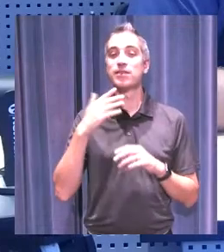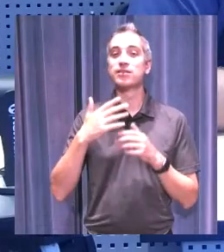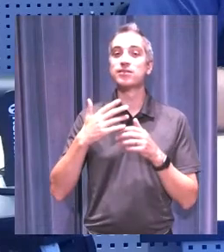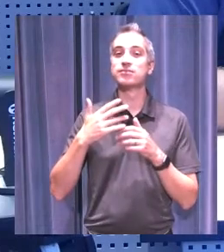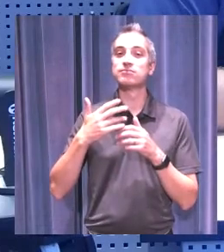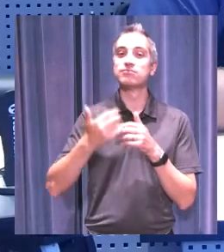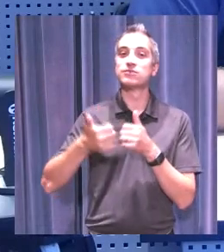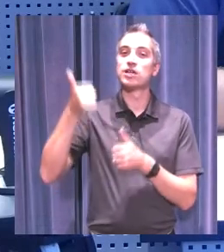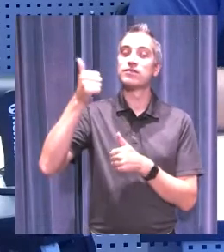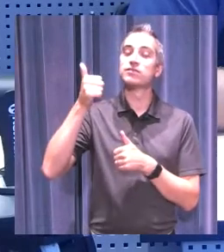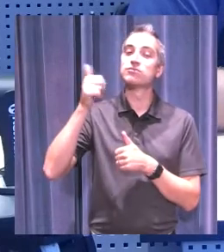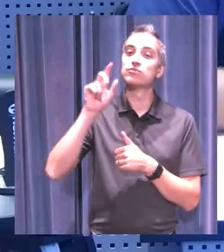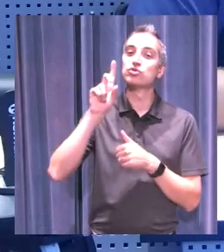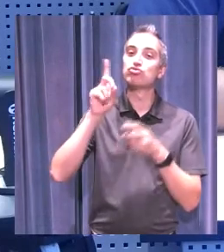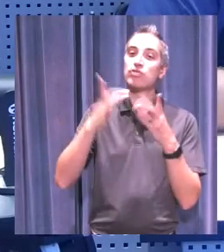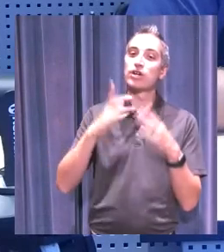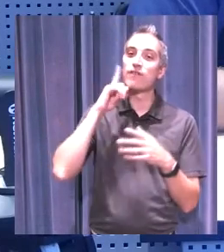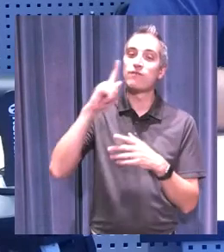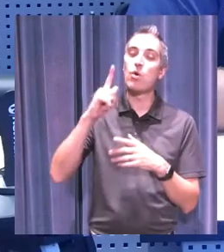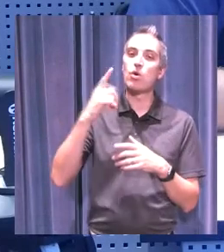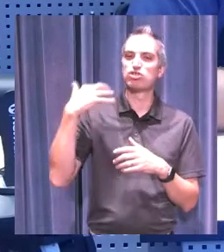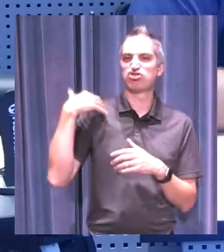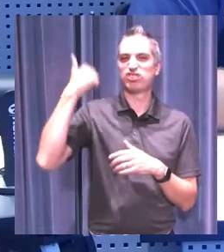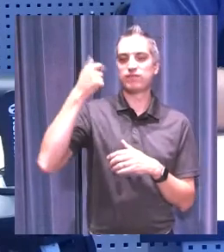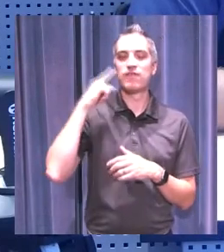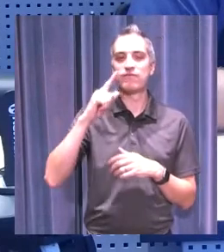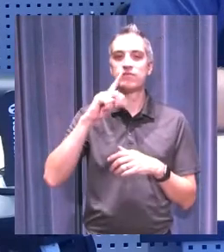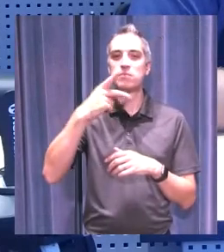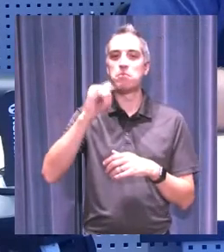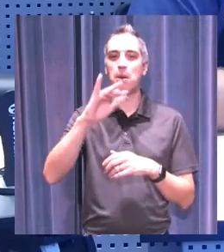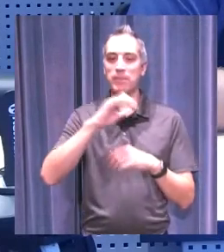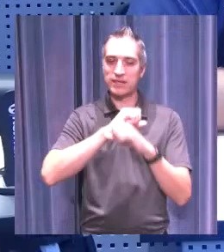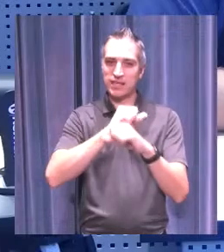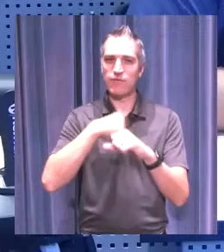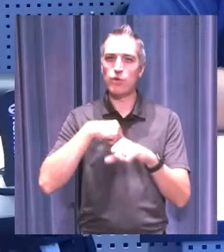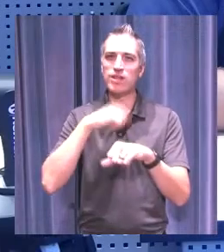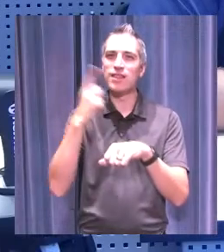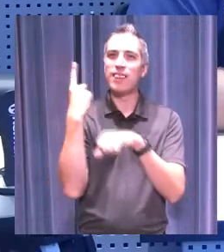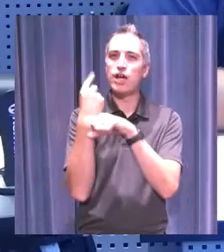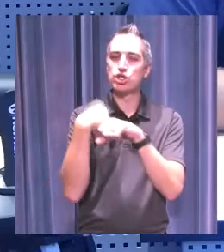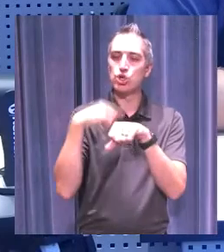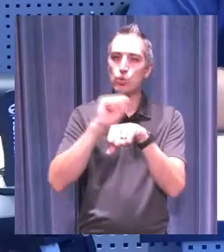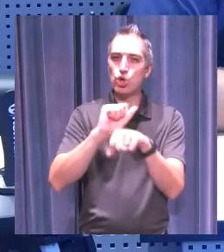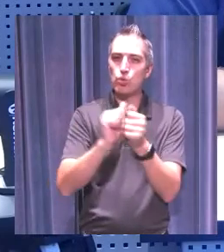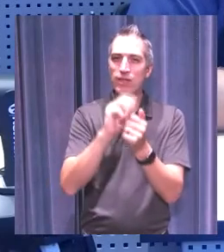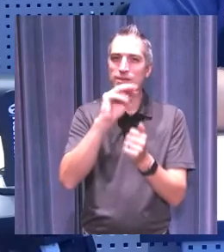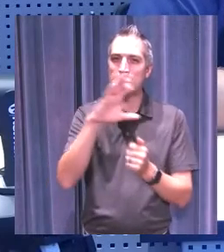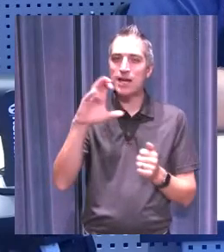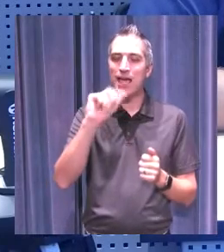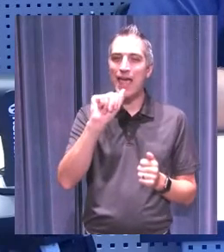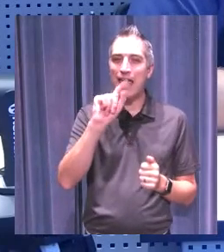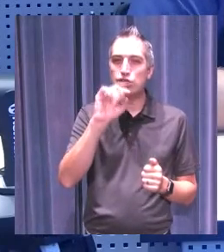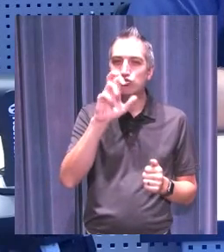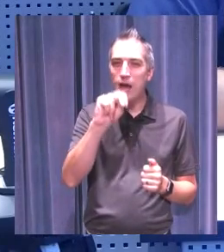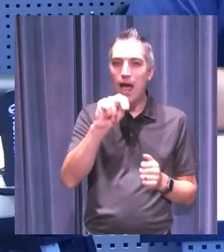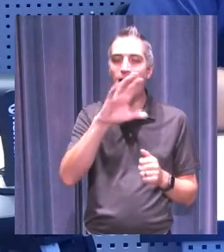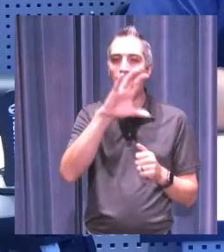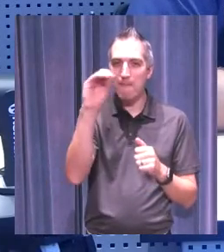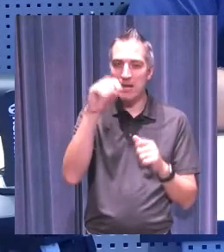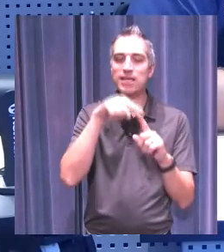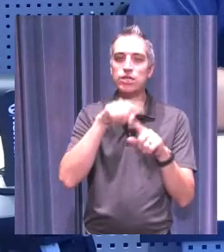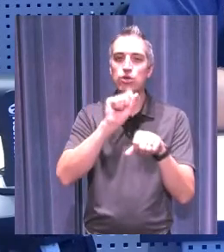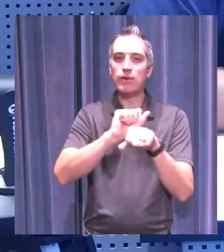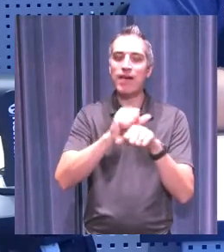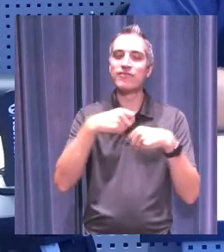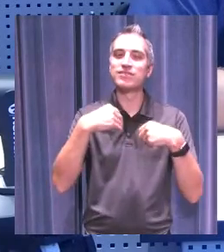Public Safety here at Mott. Last year, Mott Community College worked with a company called Atriad to provide us safety recommendations